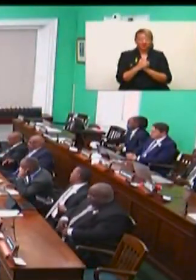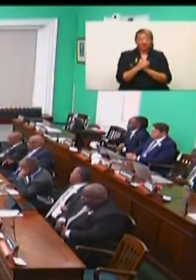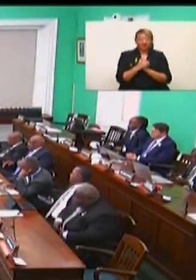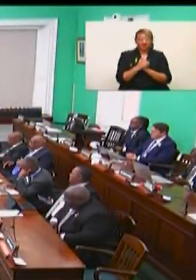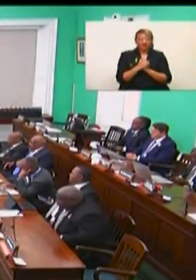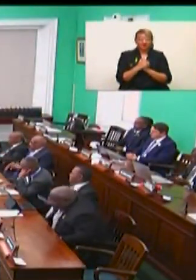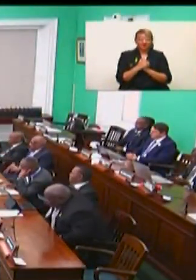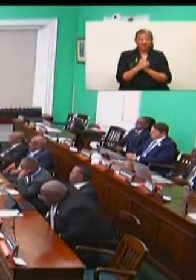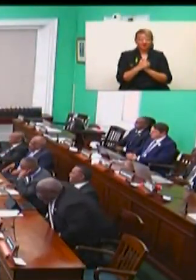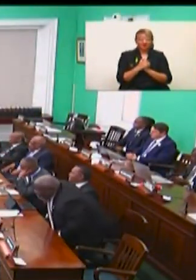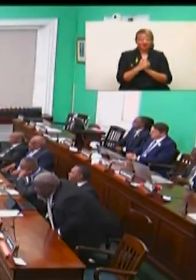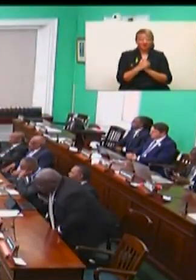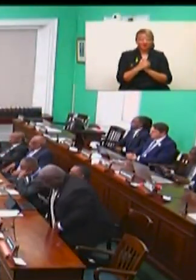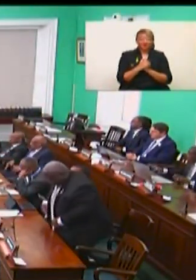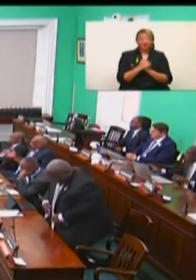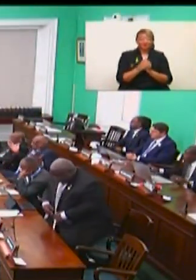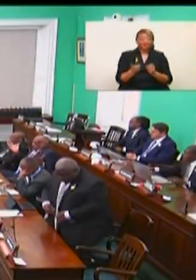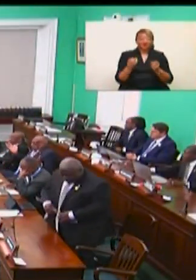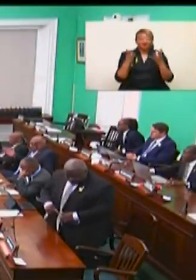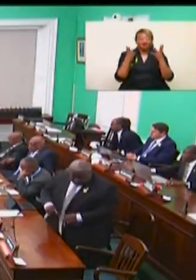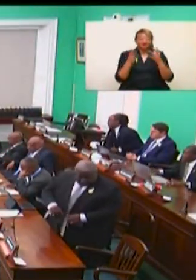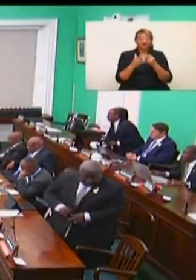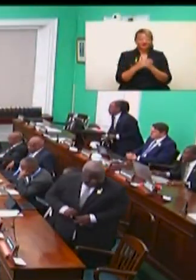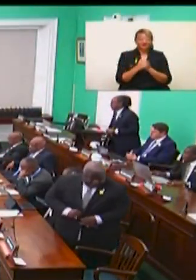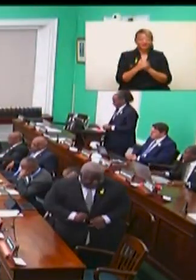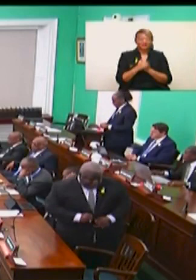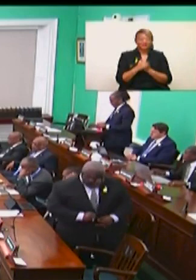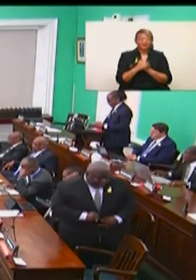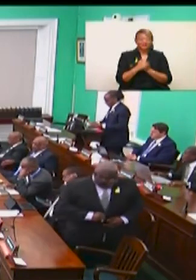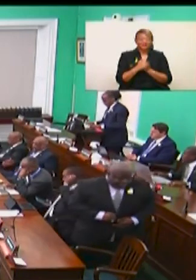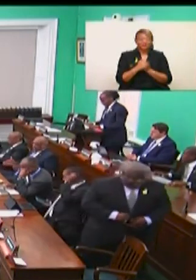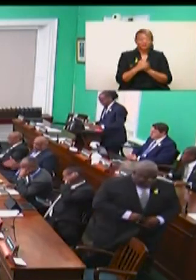Yesterday you don't vote. As many?